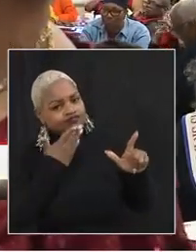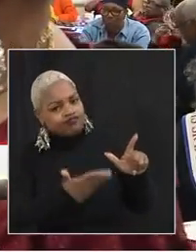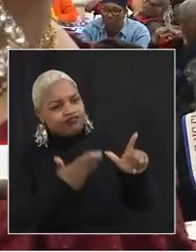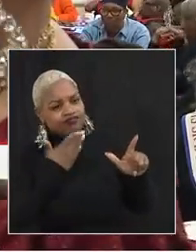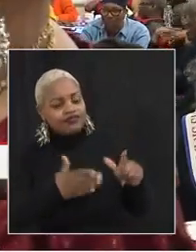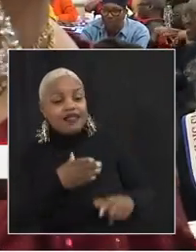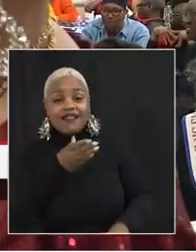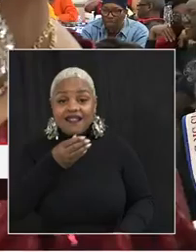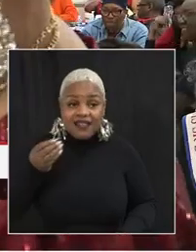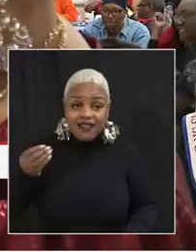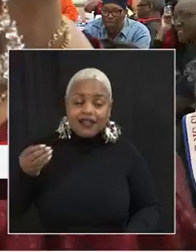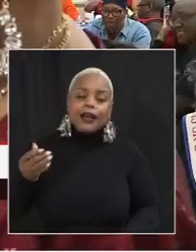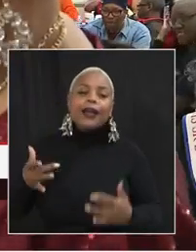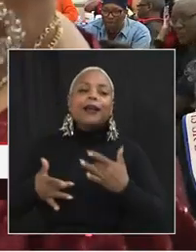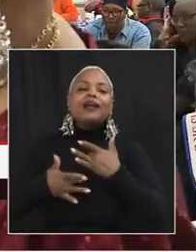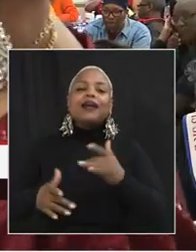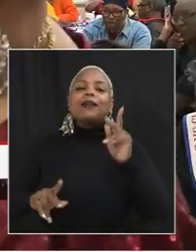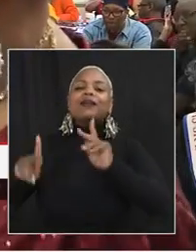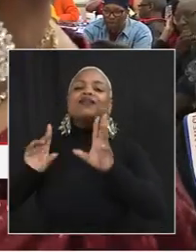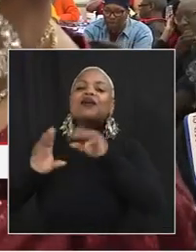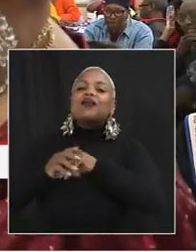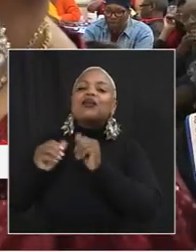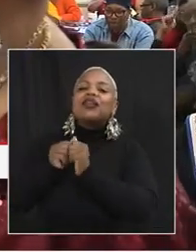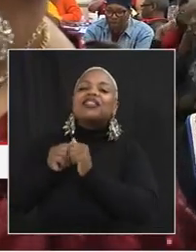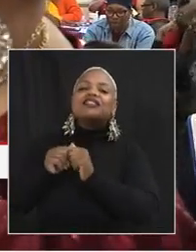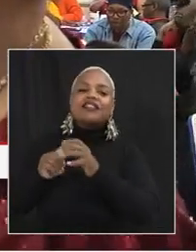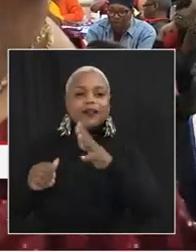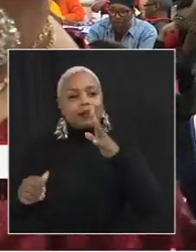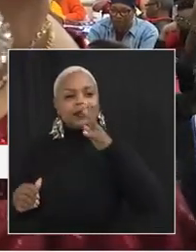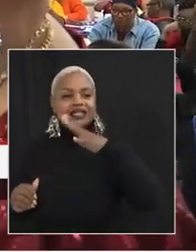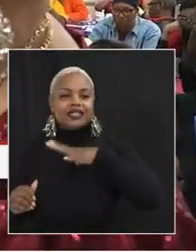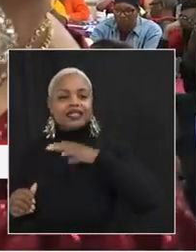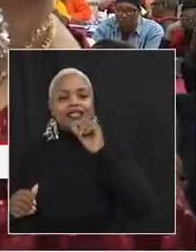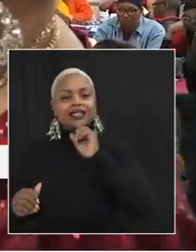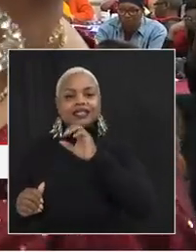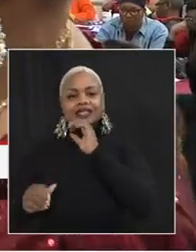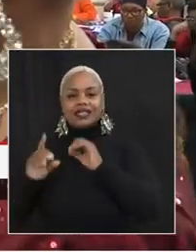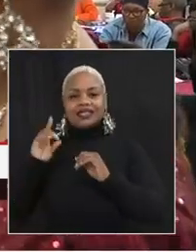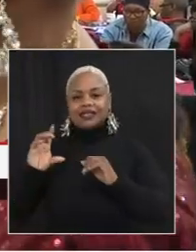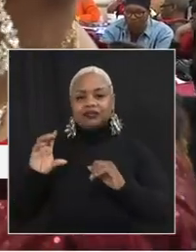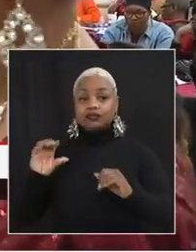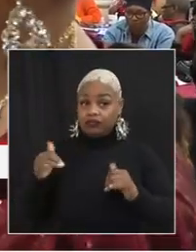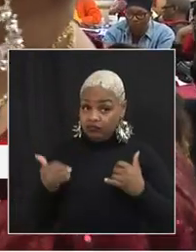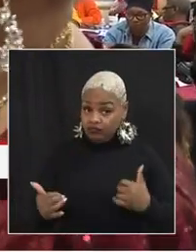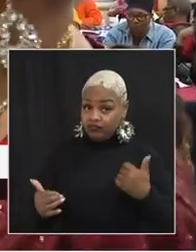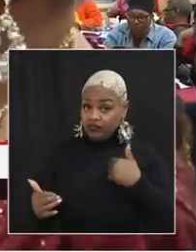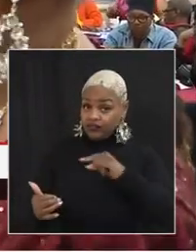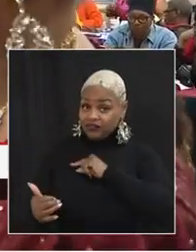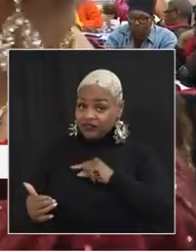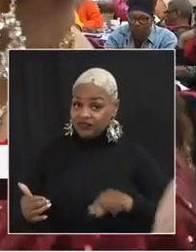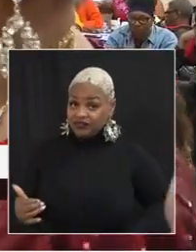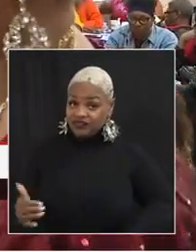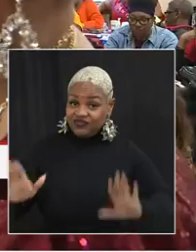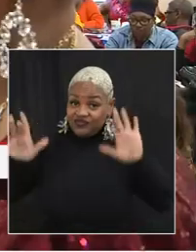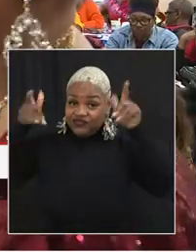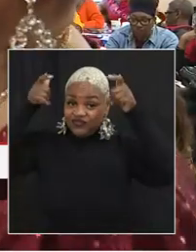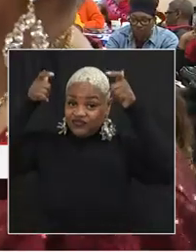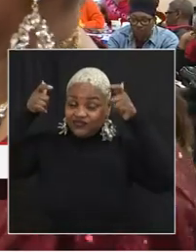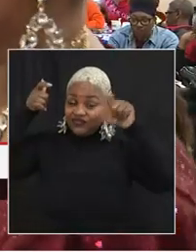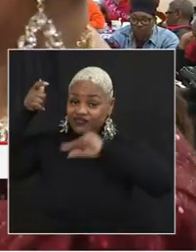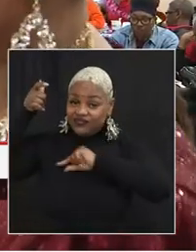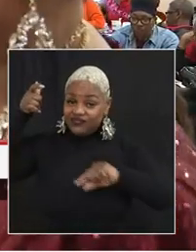pageant throughout the years. My question is, being the reigning queen, and my platform was education,